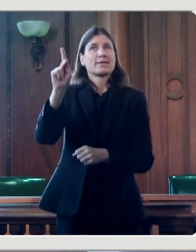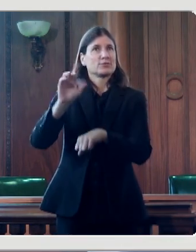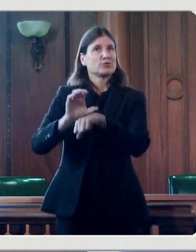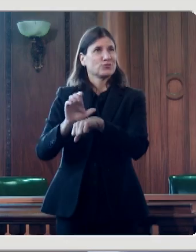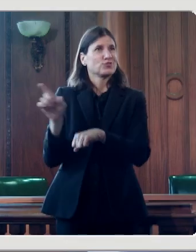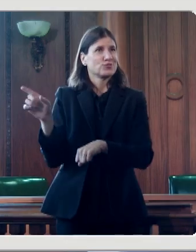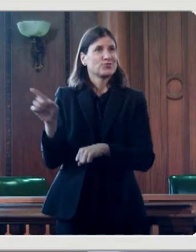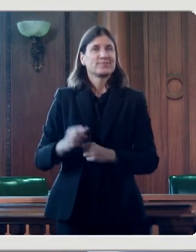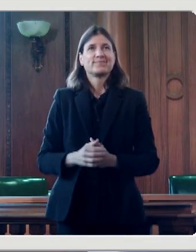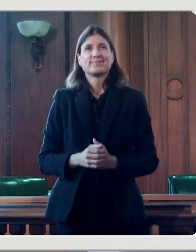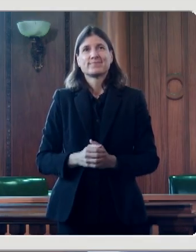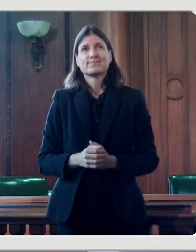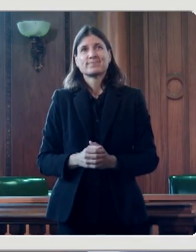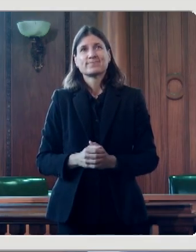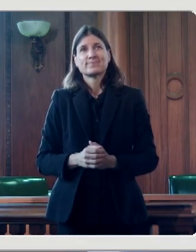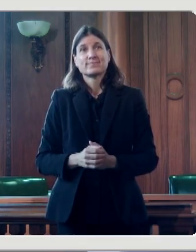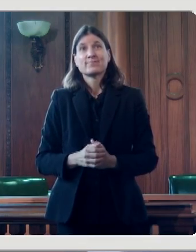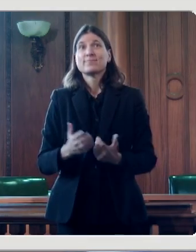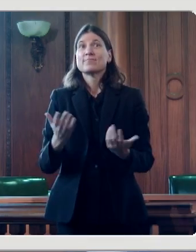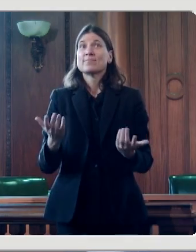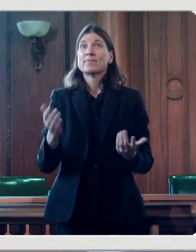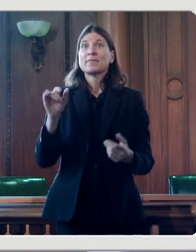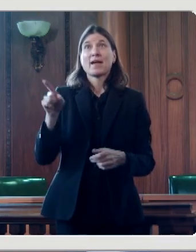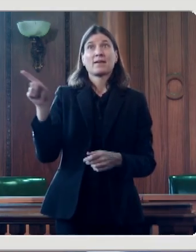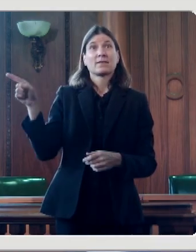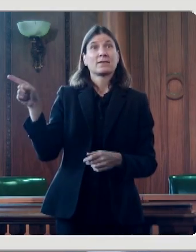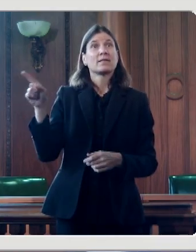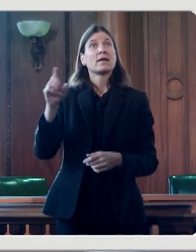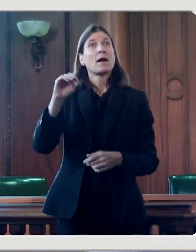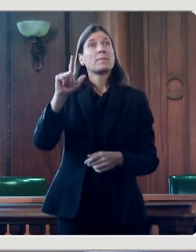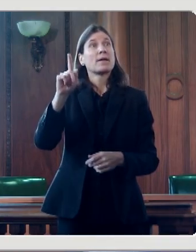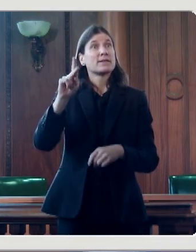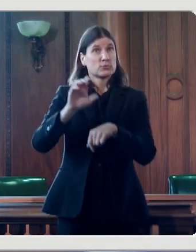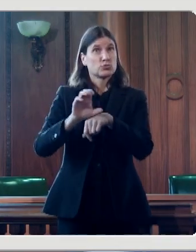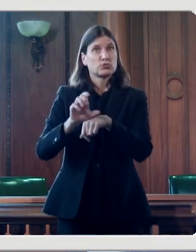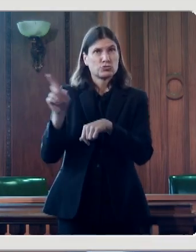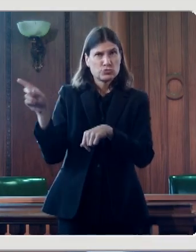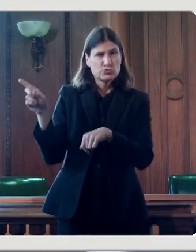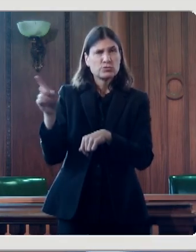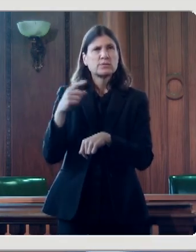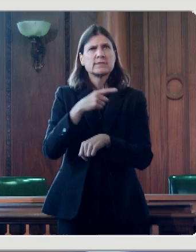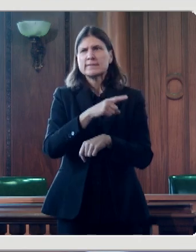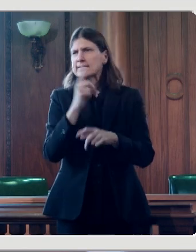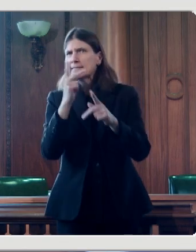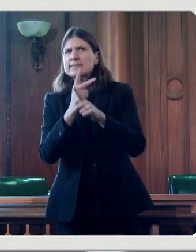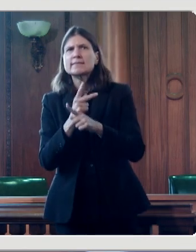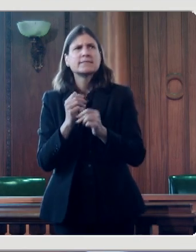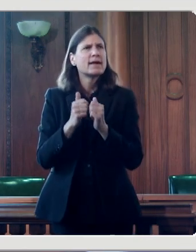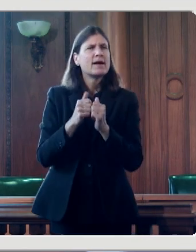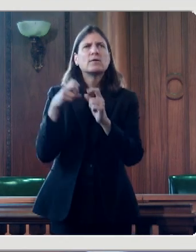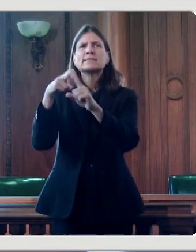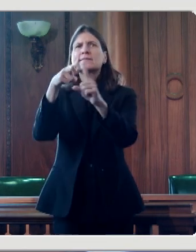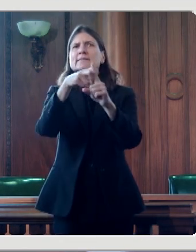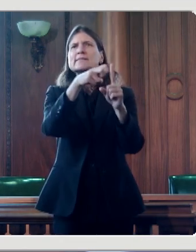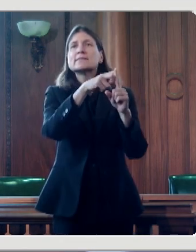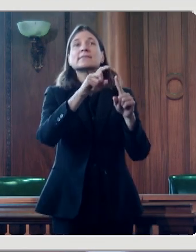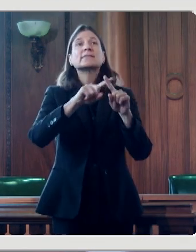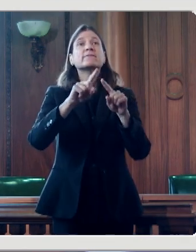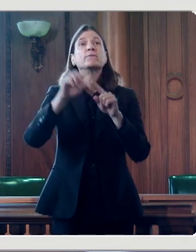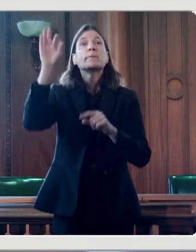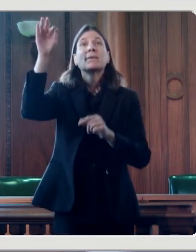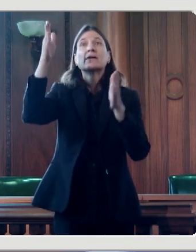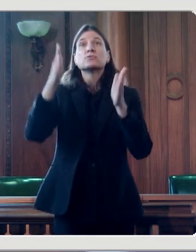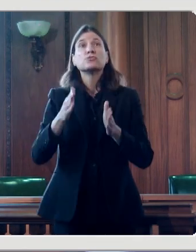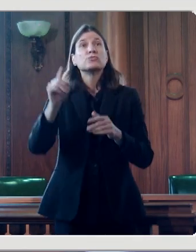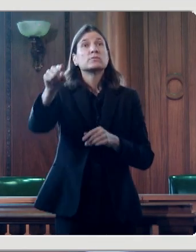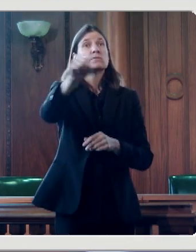with Dr. Reverend Avey, the fund has been set up. I think that is now people are aware of that, and